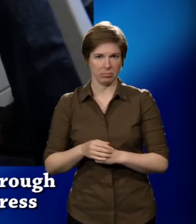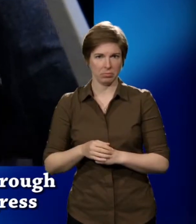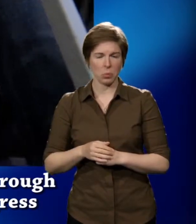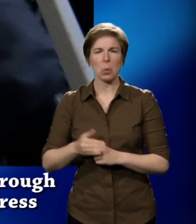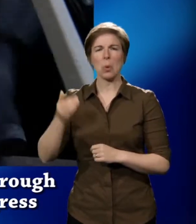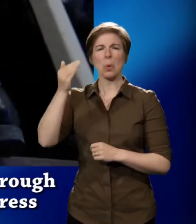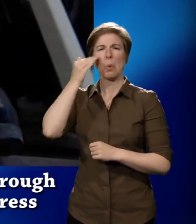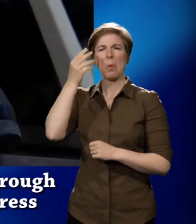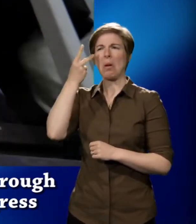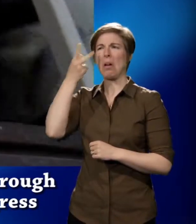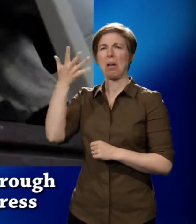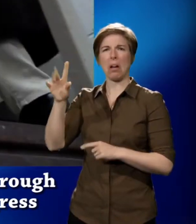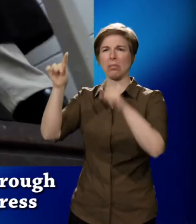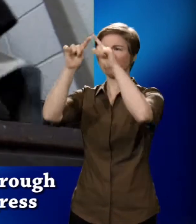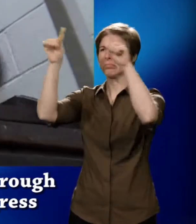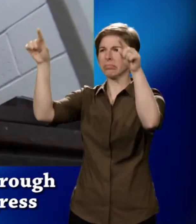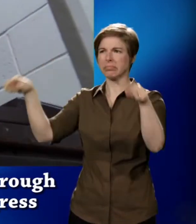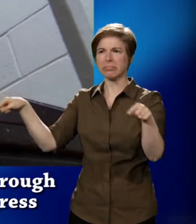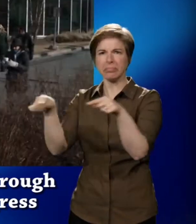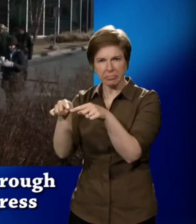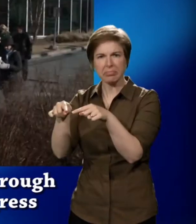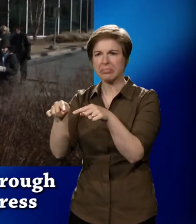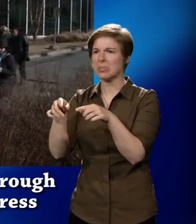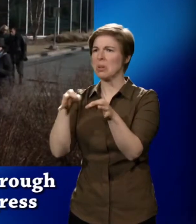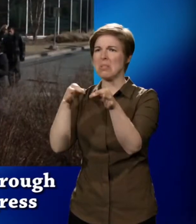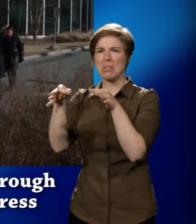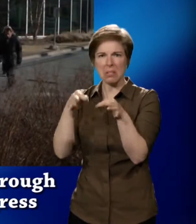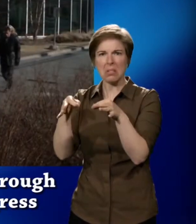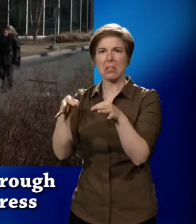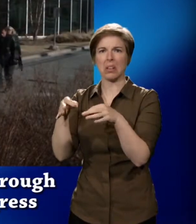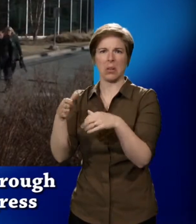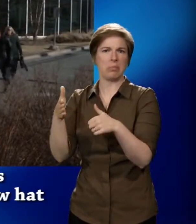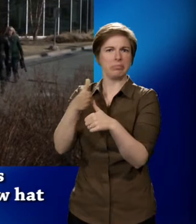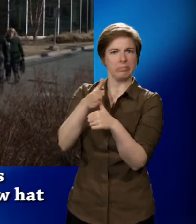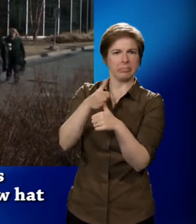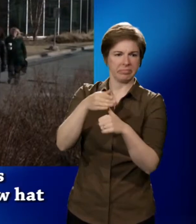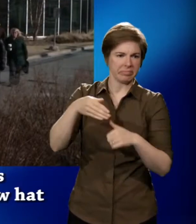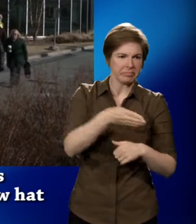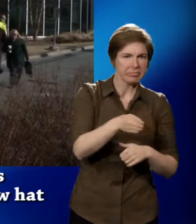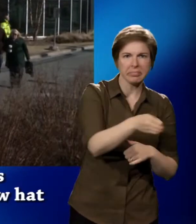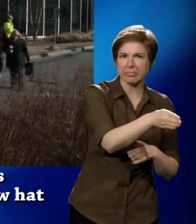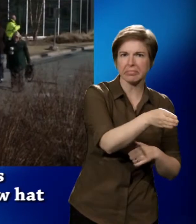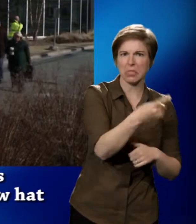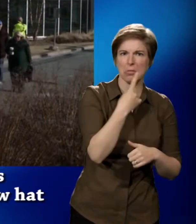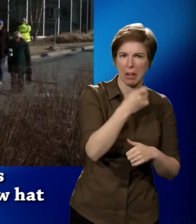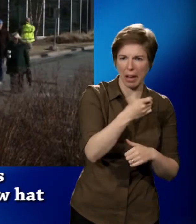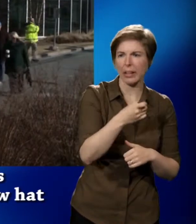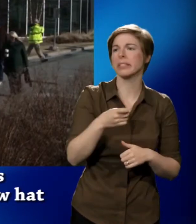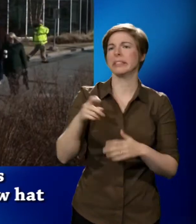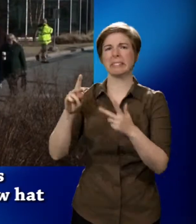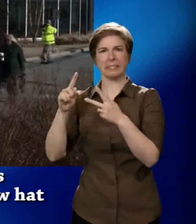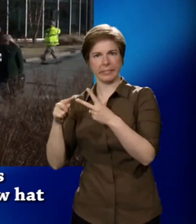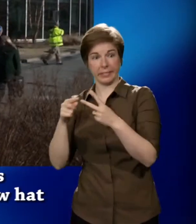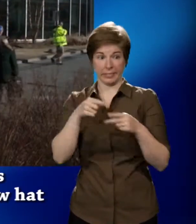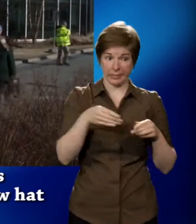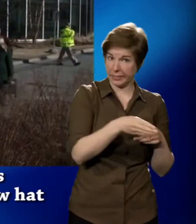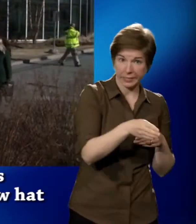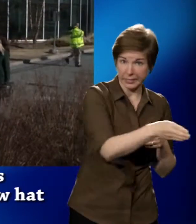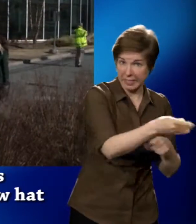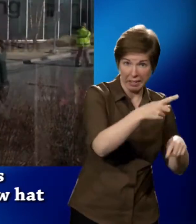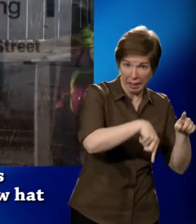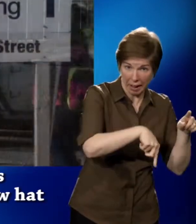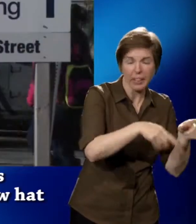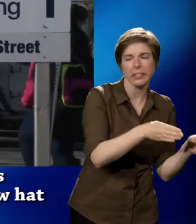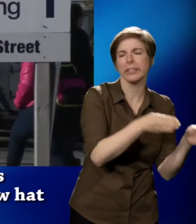your escape route through the primary or secondary means of egress. Keep your eyes open for fire wardens, people that have got the